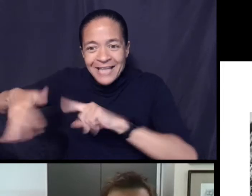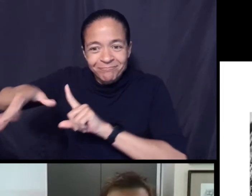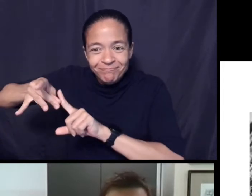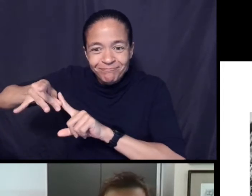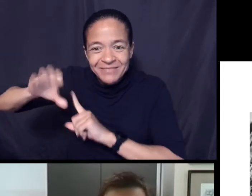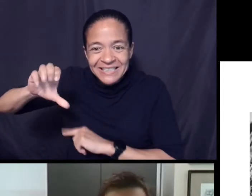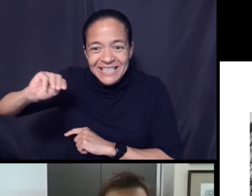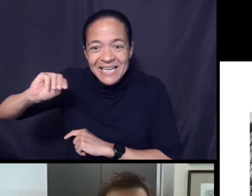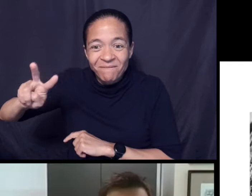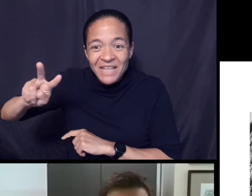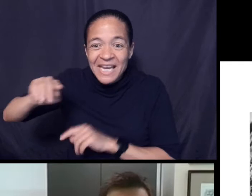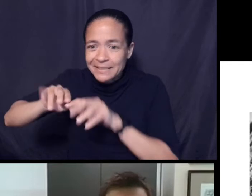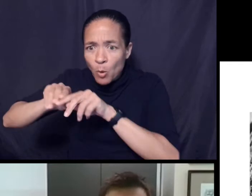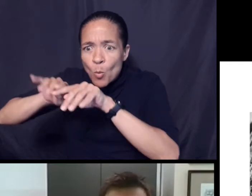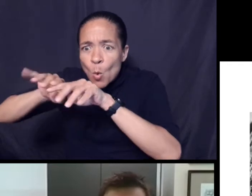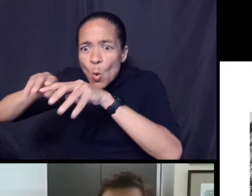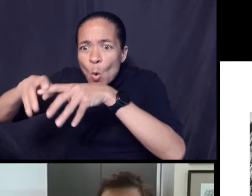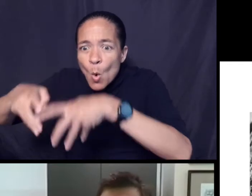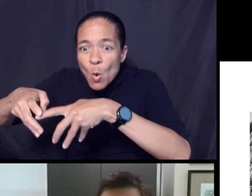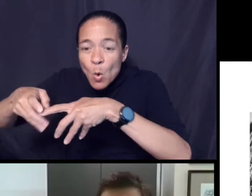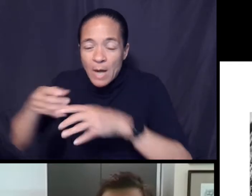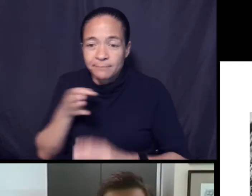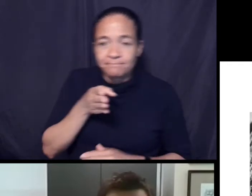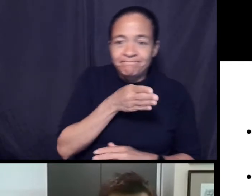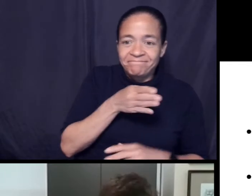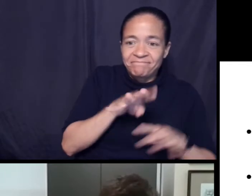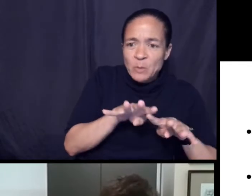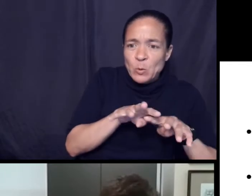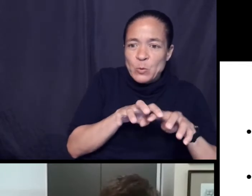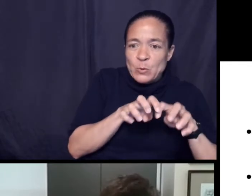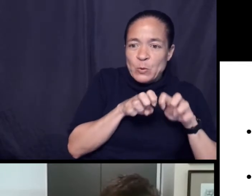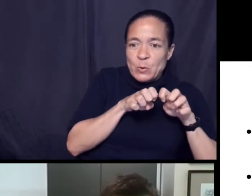by CMV. So it very much affects the delicate inner ear structures.